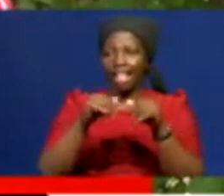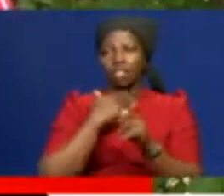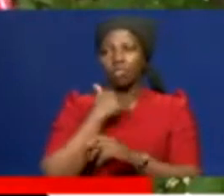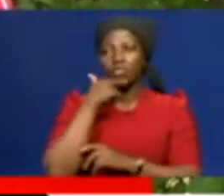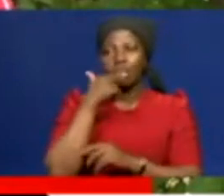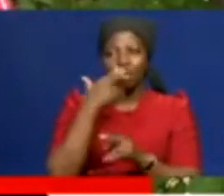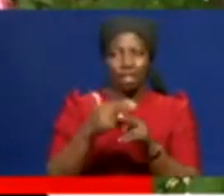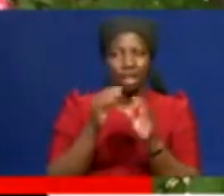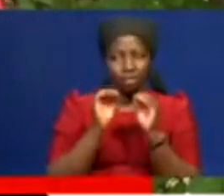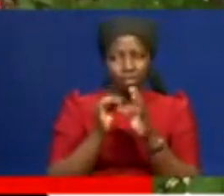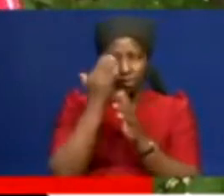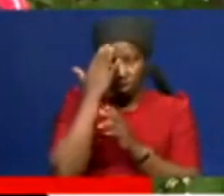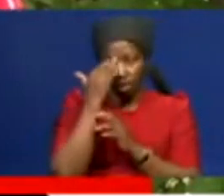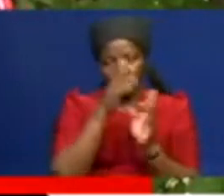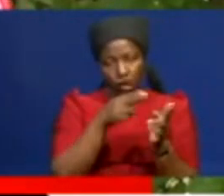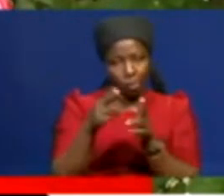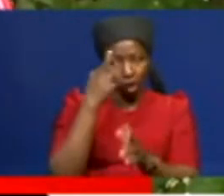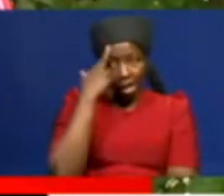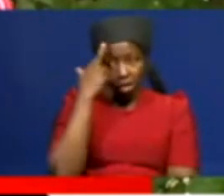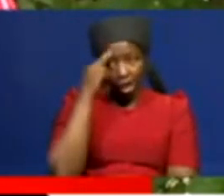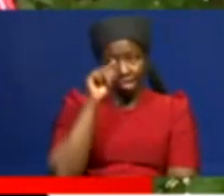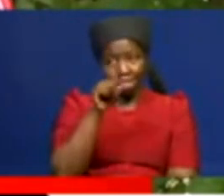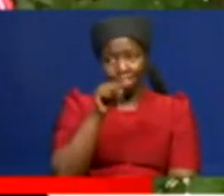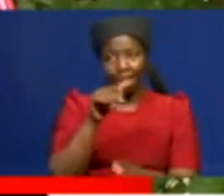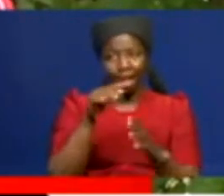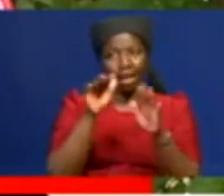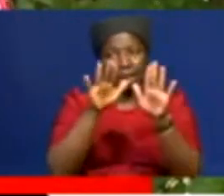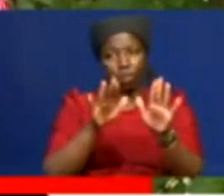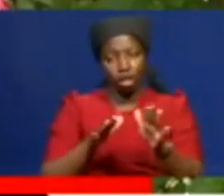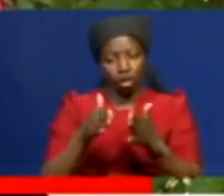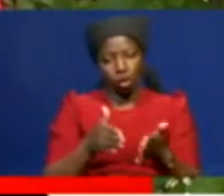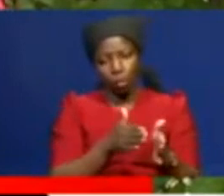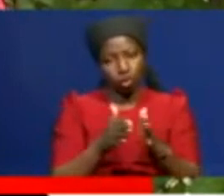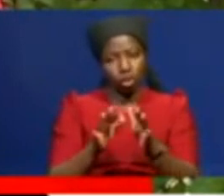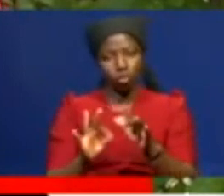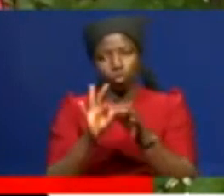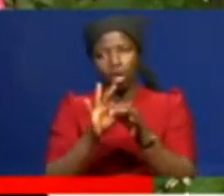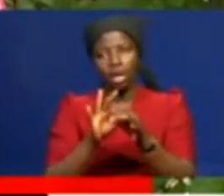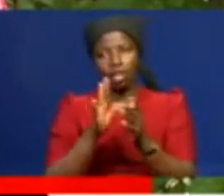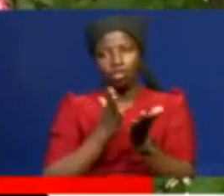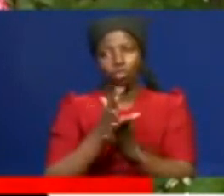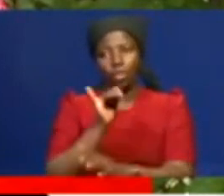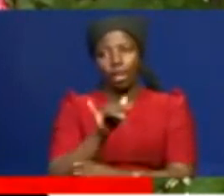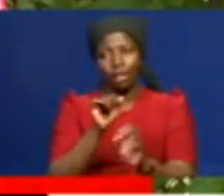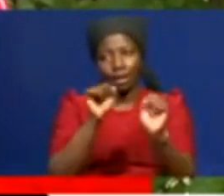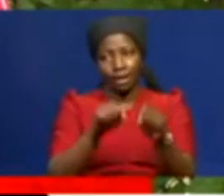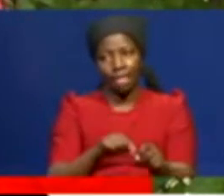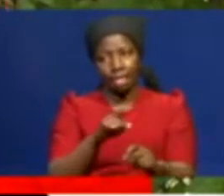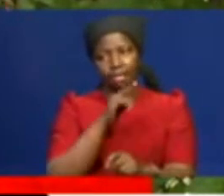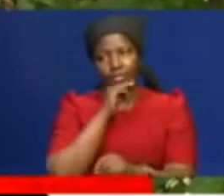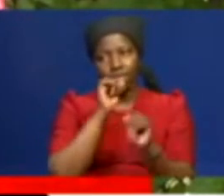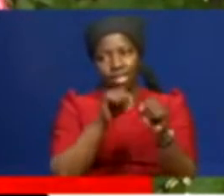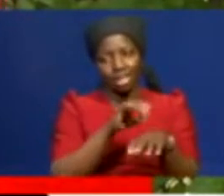names because of the obvious reasons. This is a golden opportunity to cut up into. So through that, these boys can be able